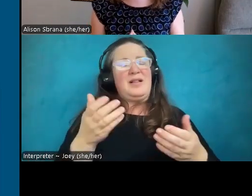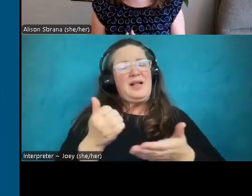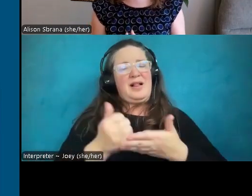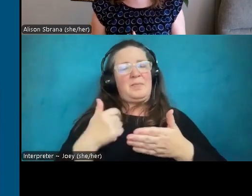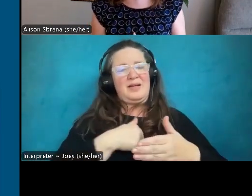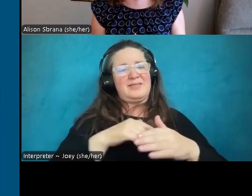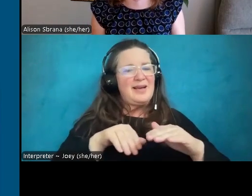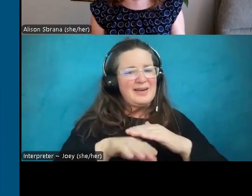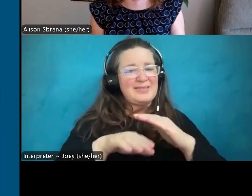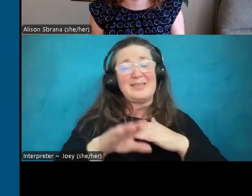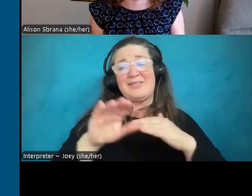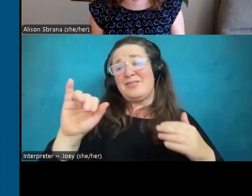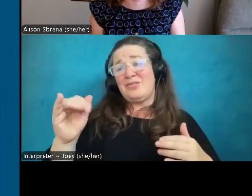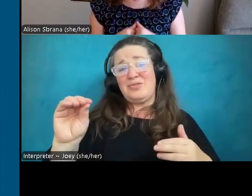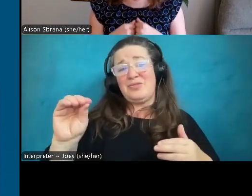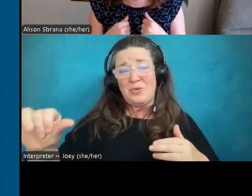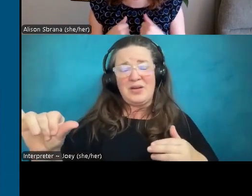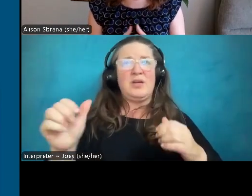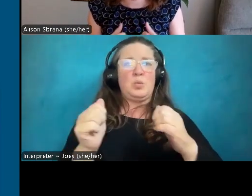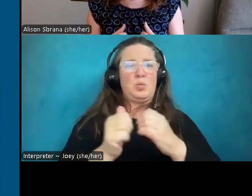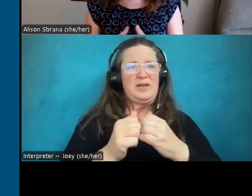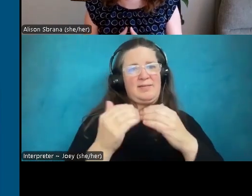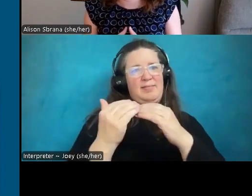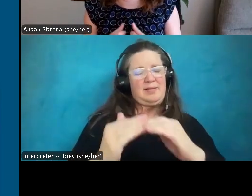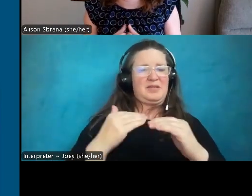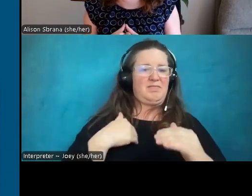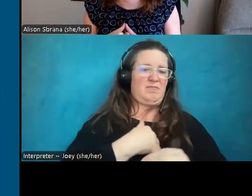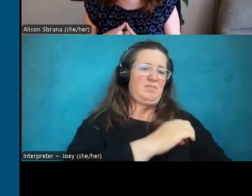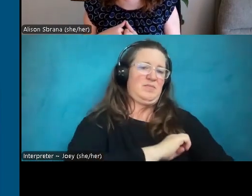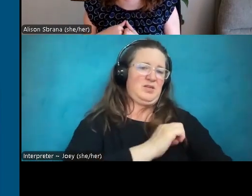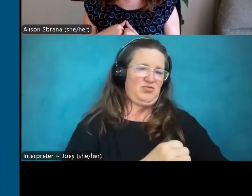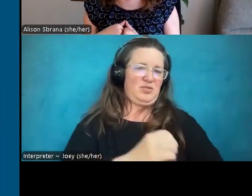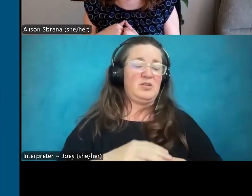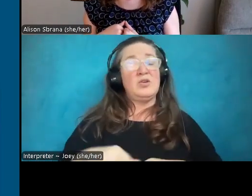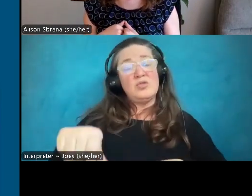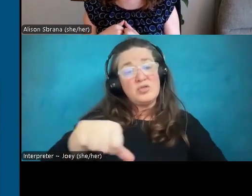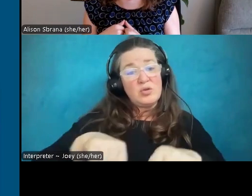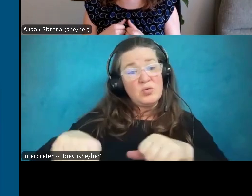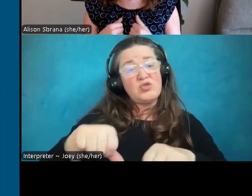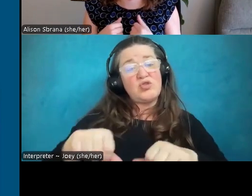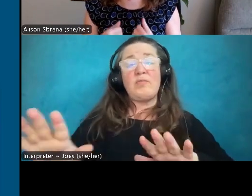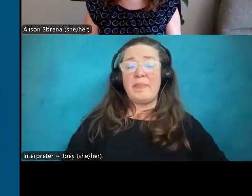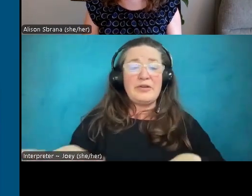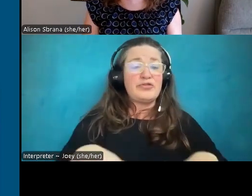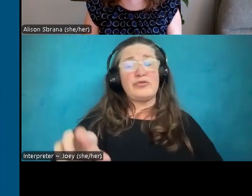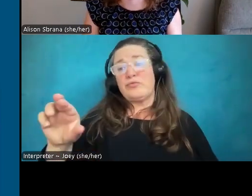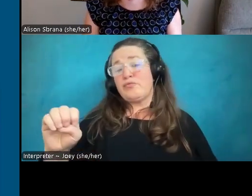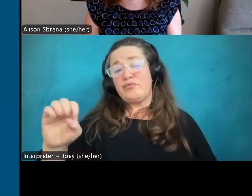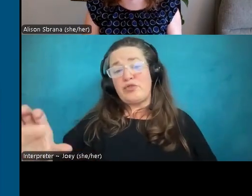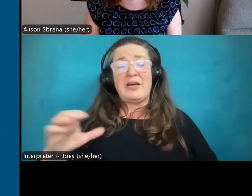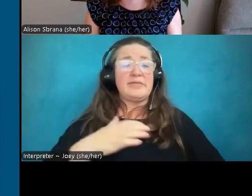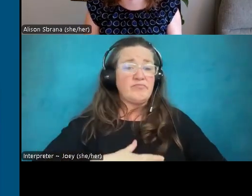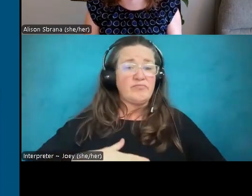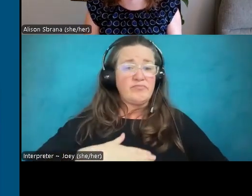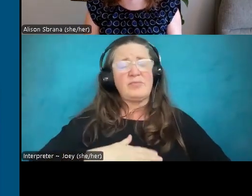the boundaries of our energy. Social, leisure, and recreation activities are important for us to